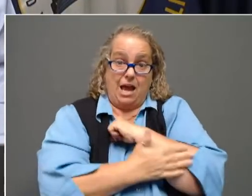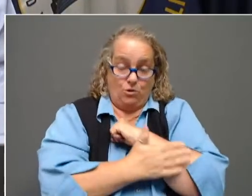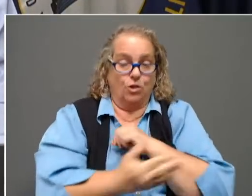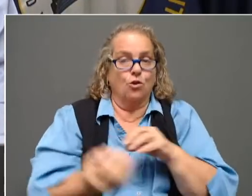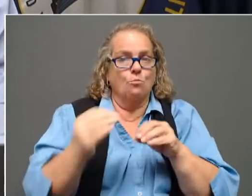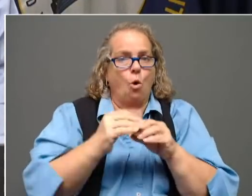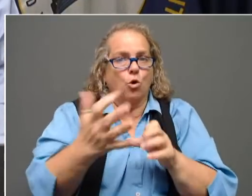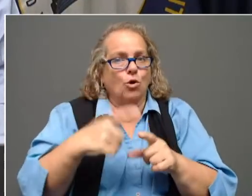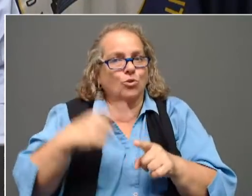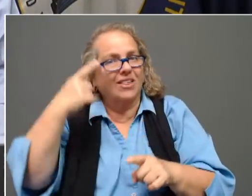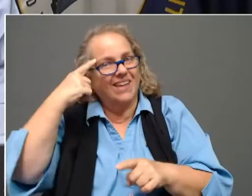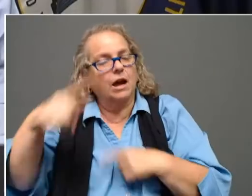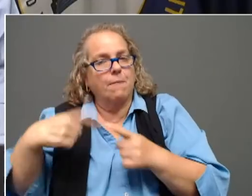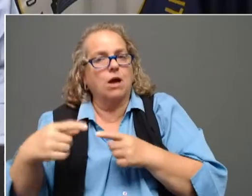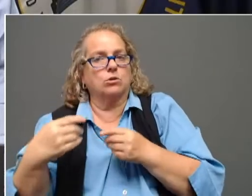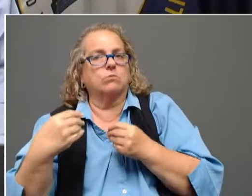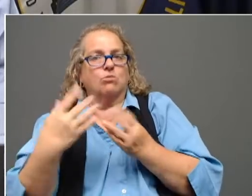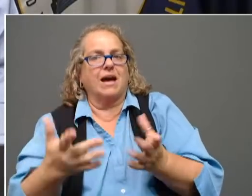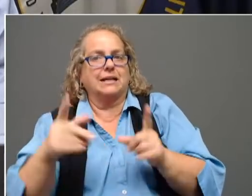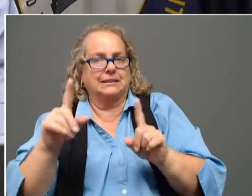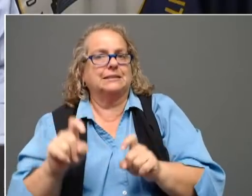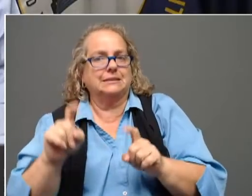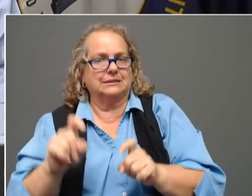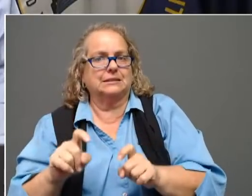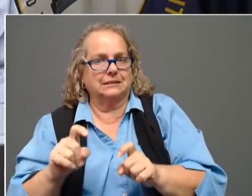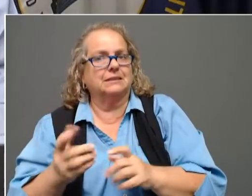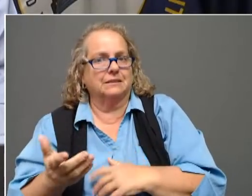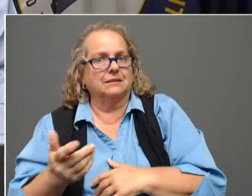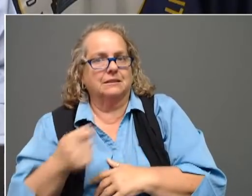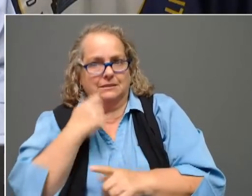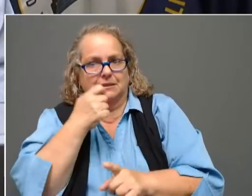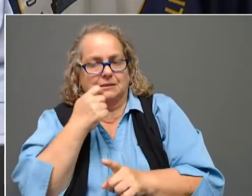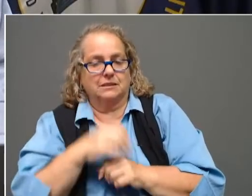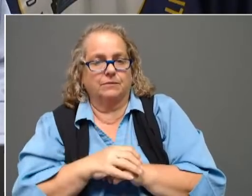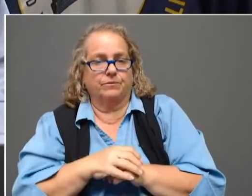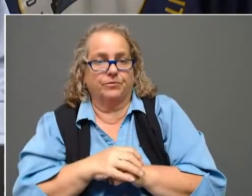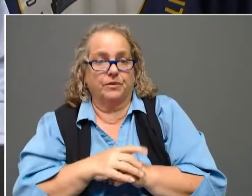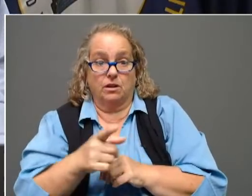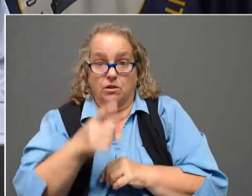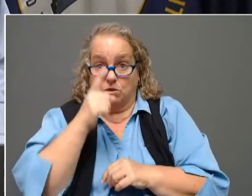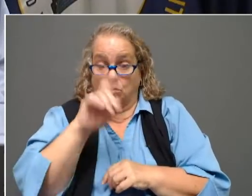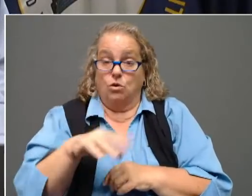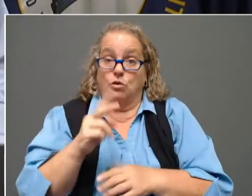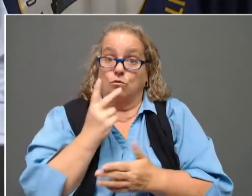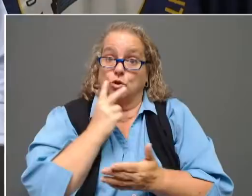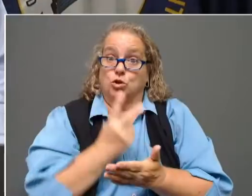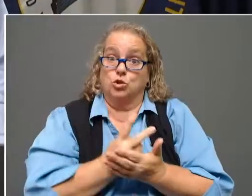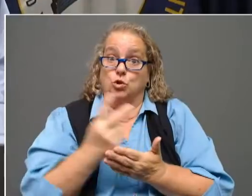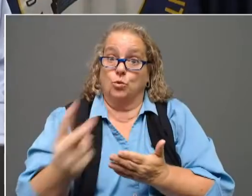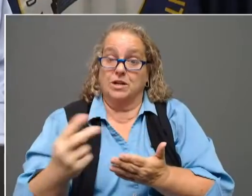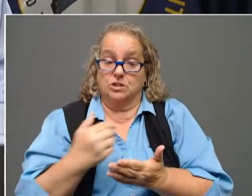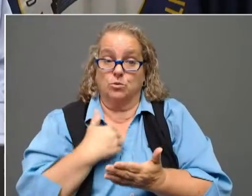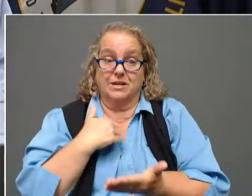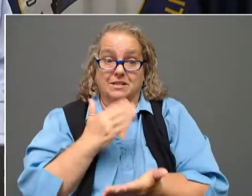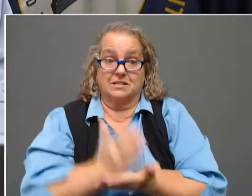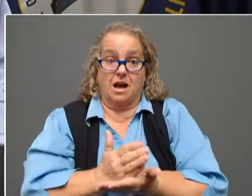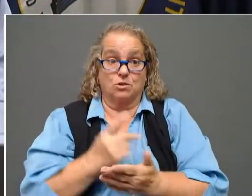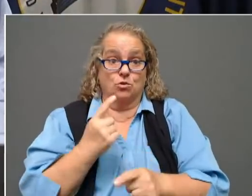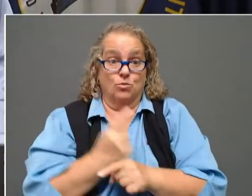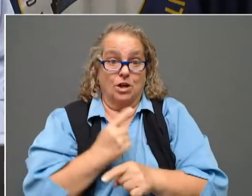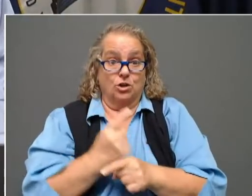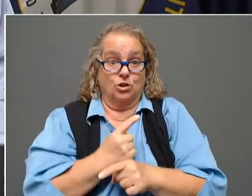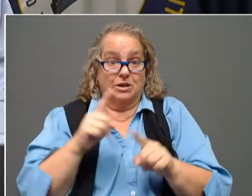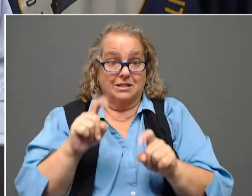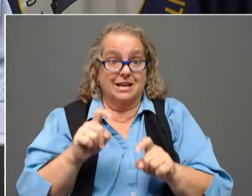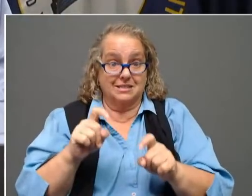tell you that we had for about 2 weeks stopped our regular testing in the governor's office and the lieutenant governor's office. We're bringing it